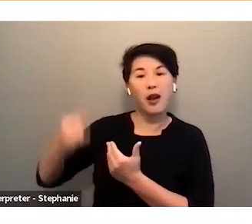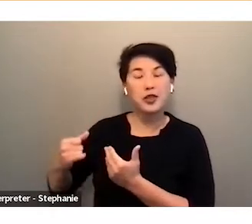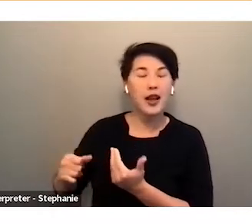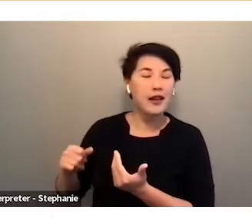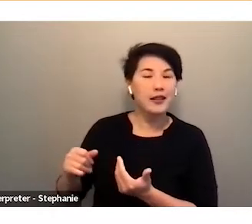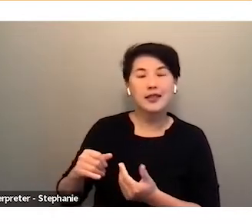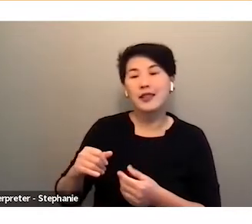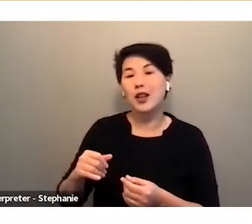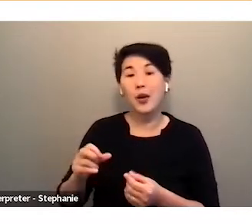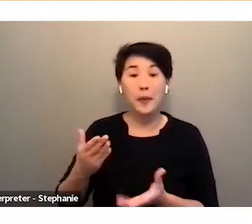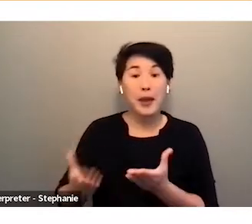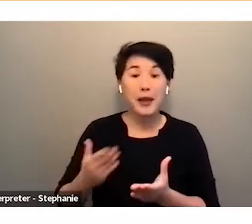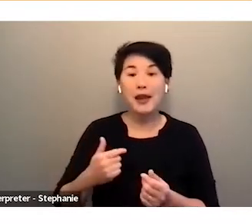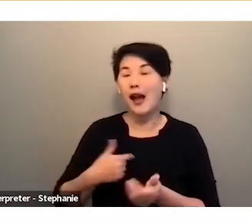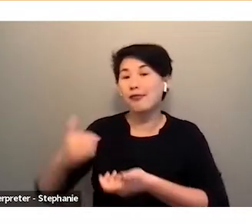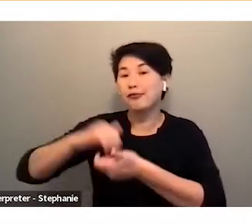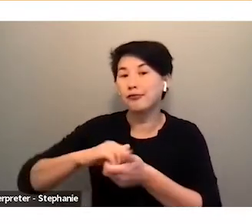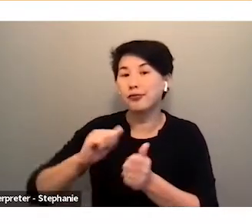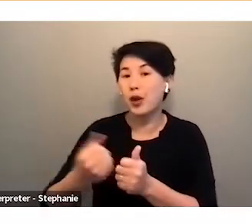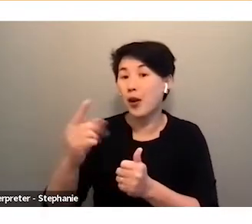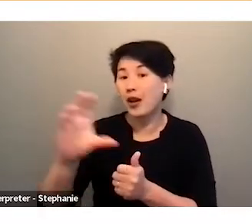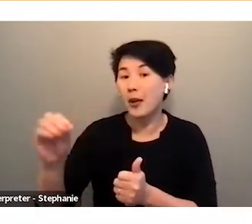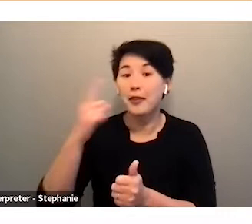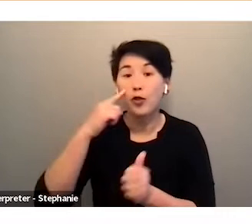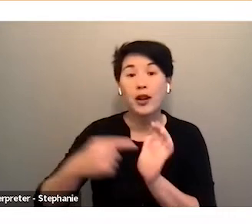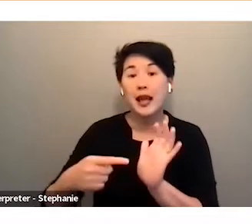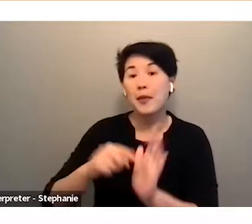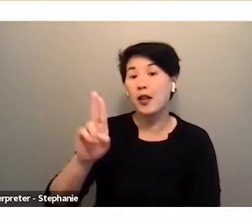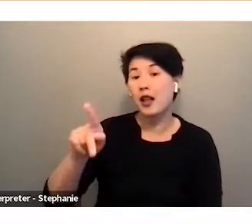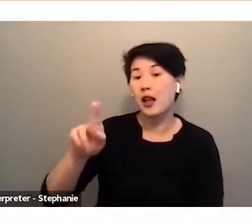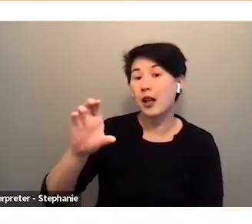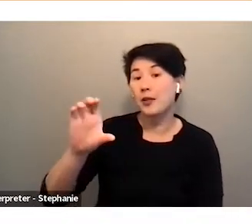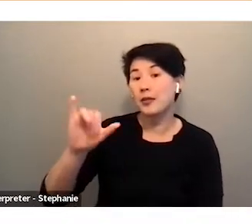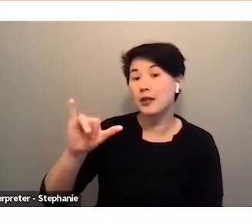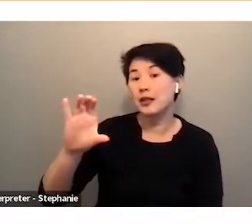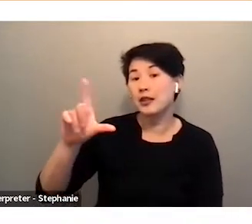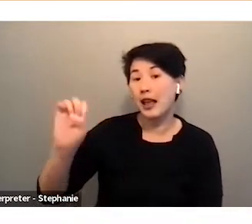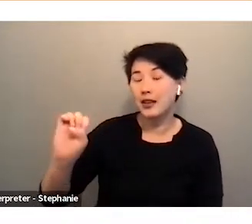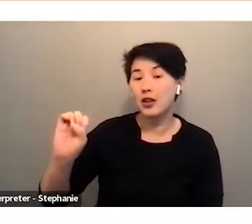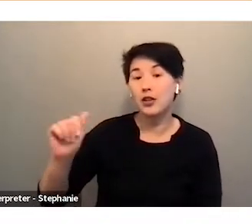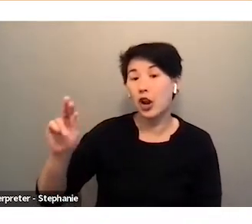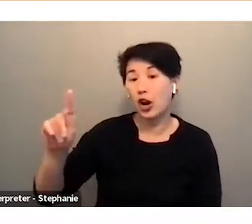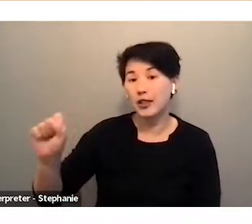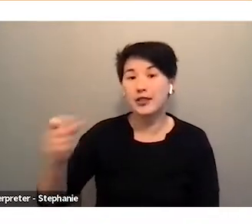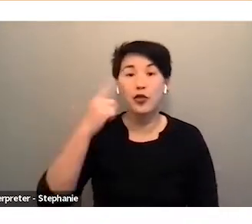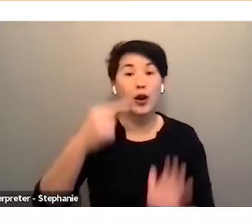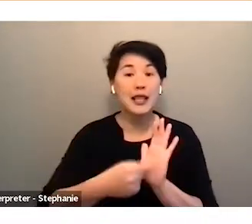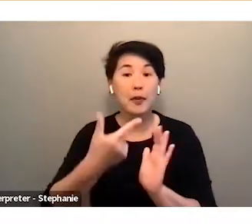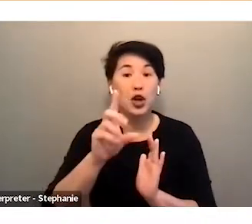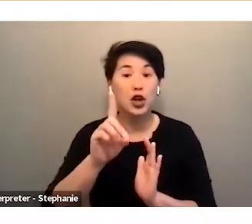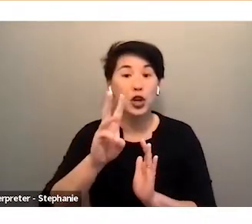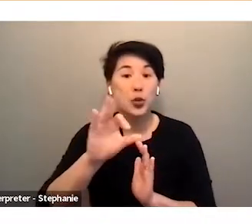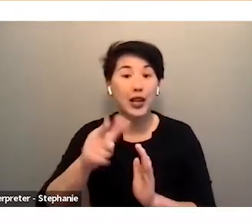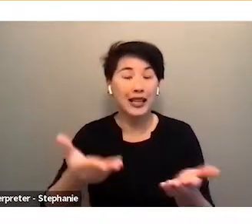I might even be partnered up with a company such as Upcycle Arts or Goodwill here in North Carolina. And I'll be